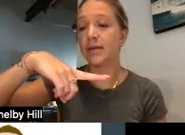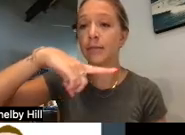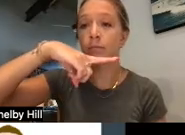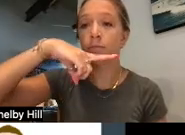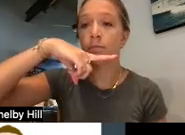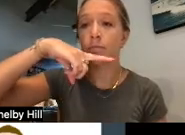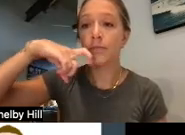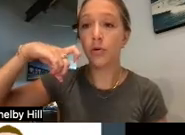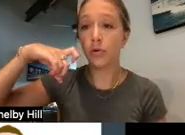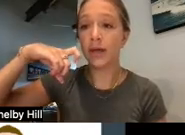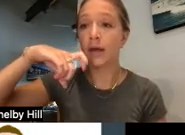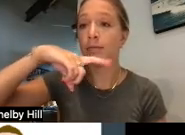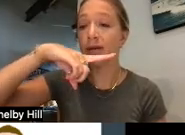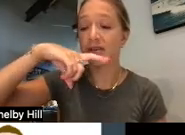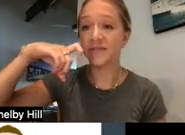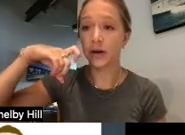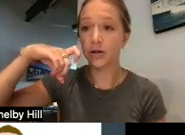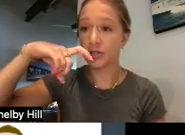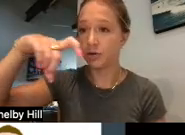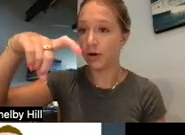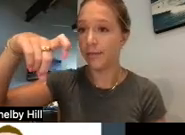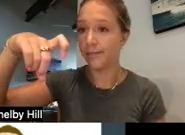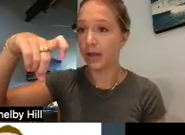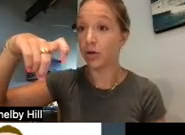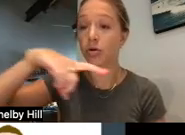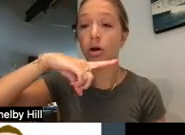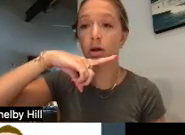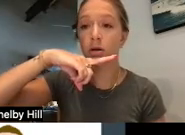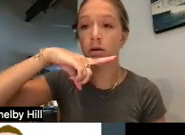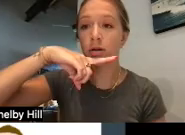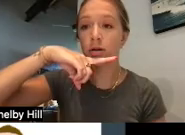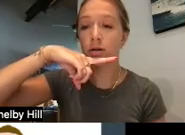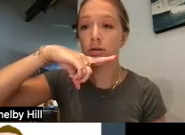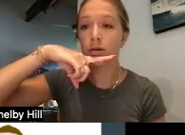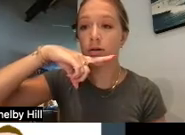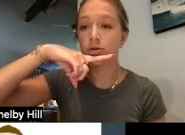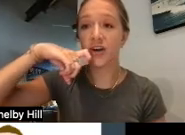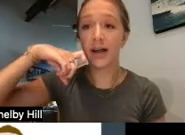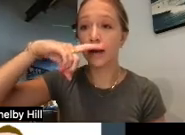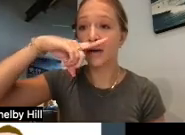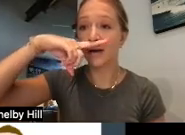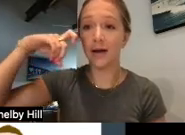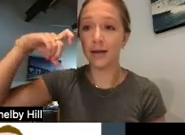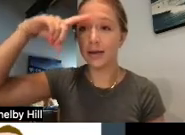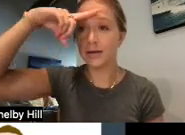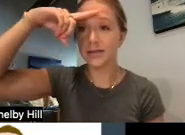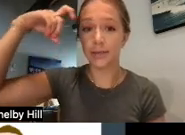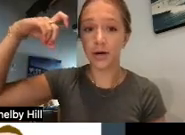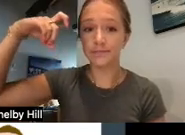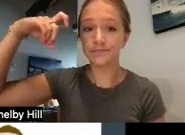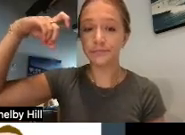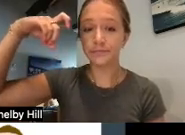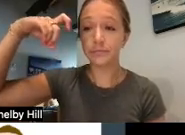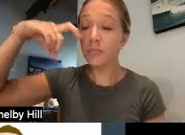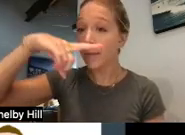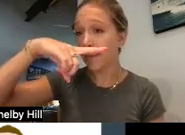is the same, pulling my index finger into like a little crook. Dry, ugly,